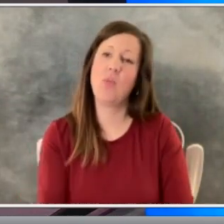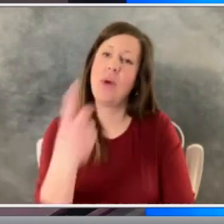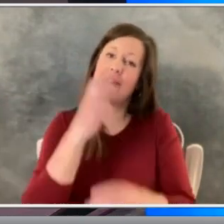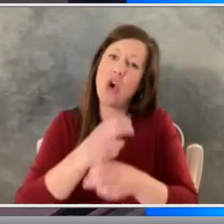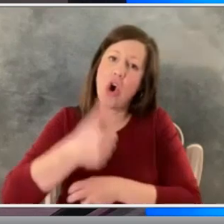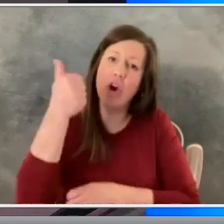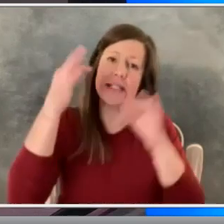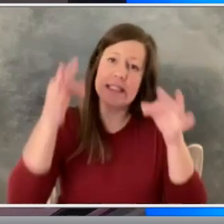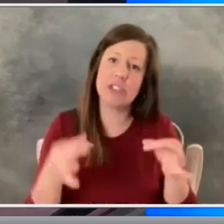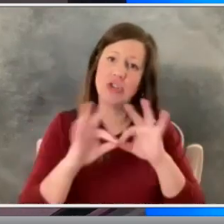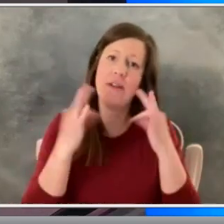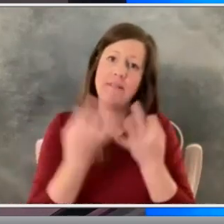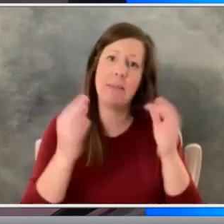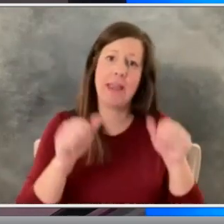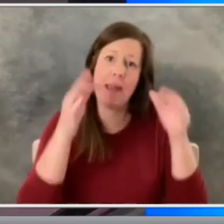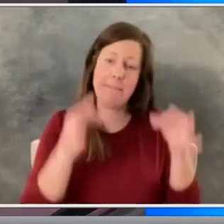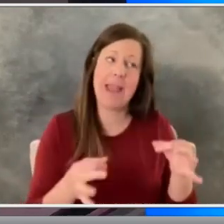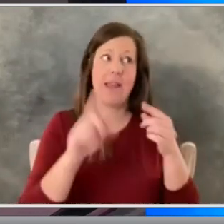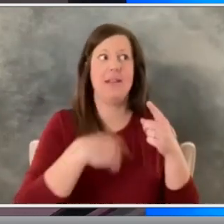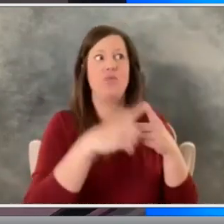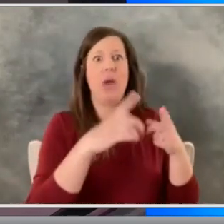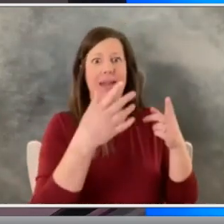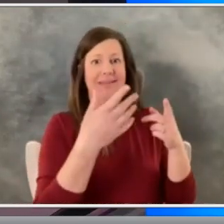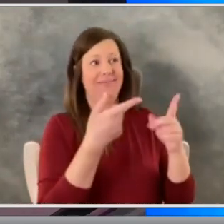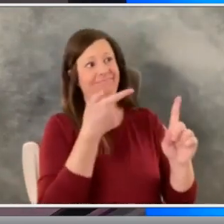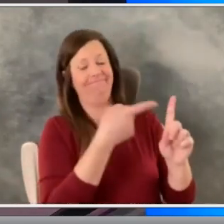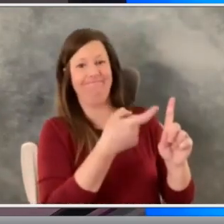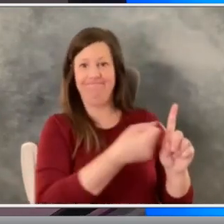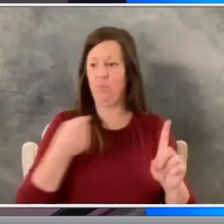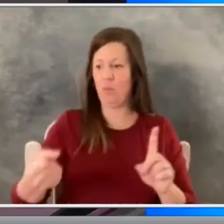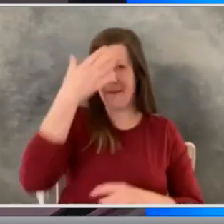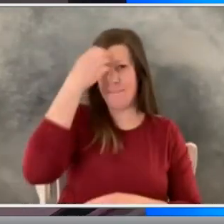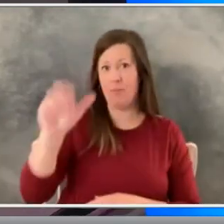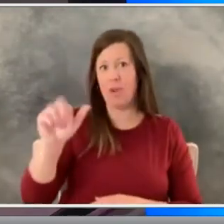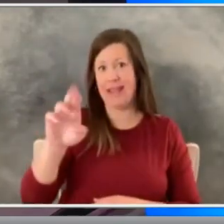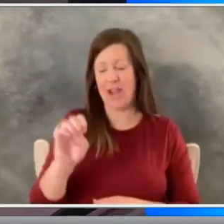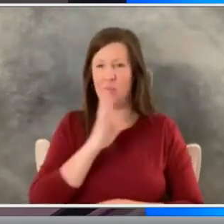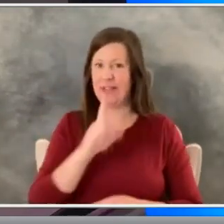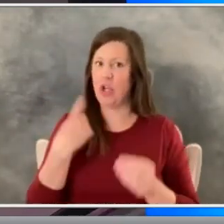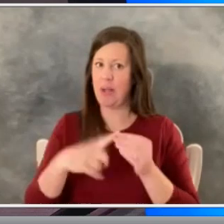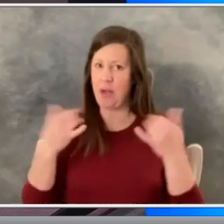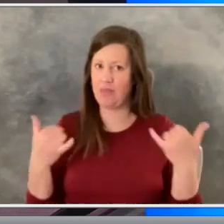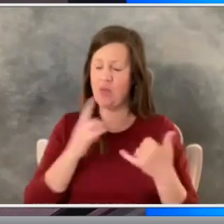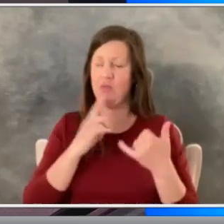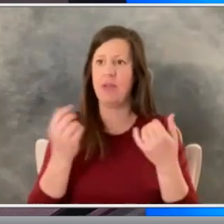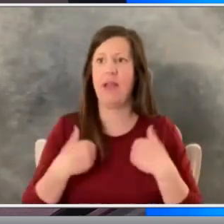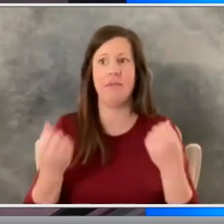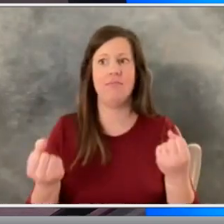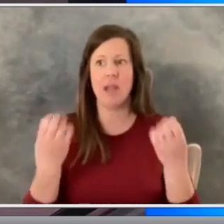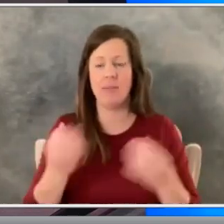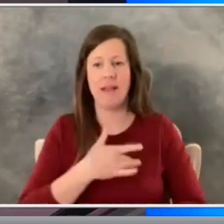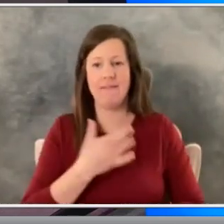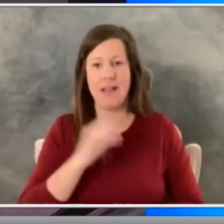memory care, which is often shrouded in so many complicated feelings of guilt or like you're letting